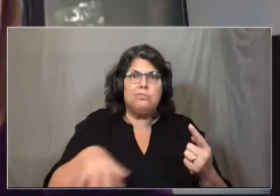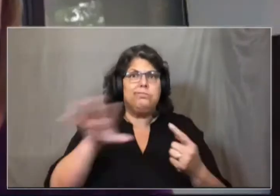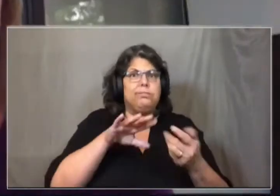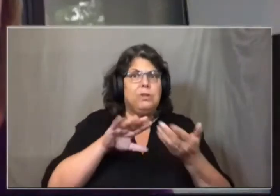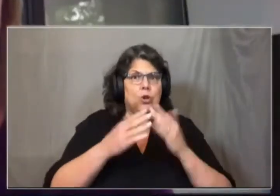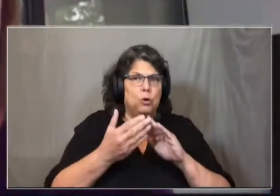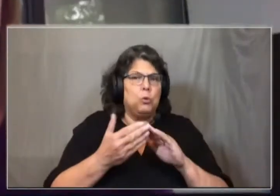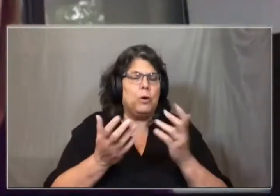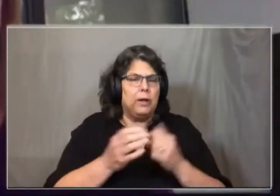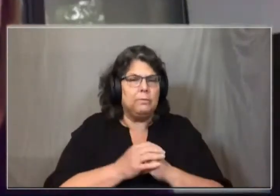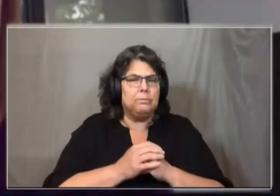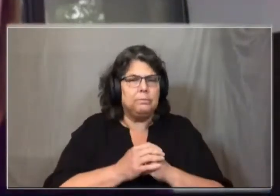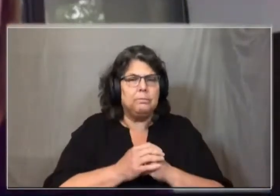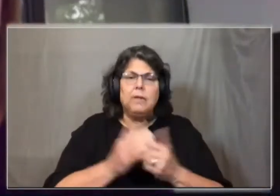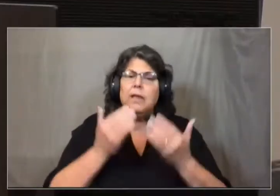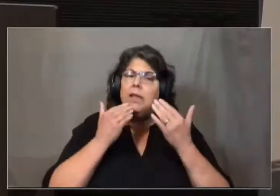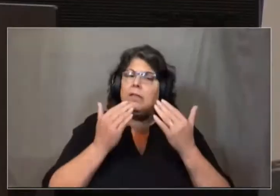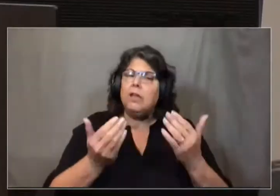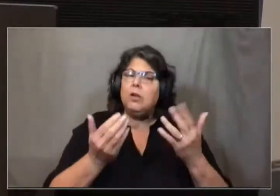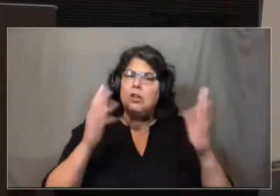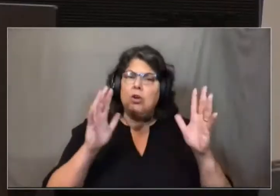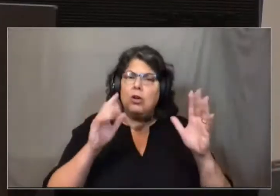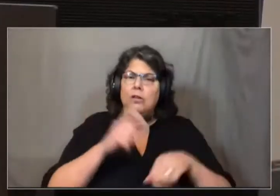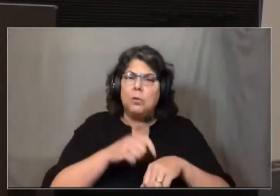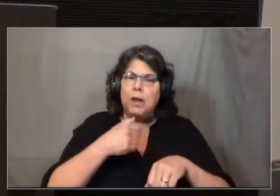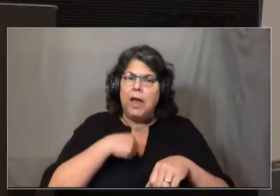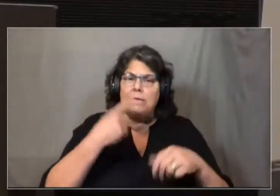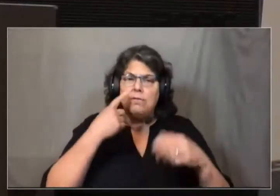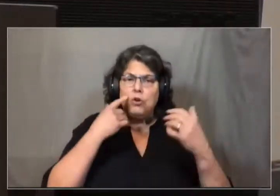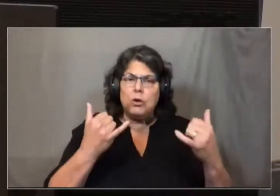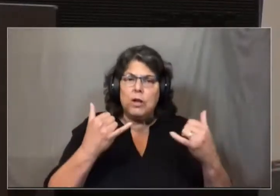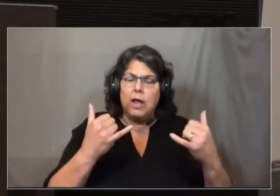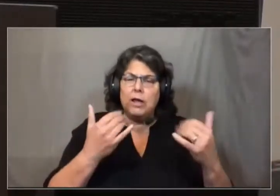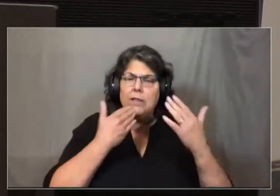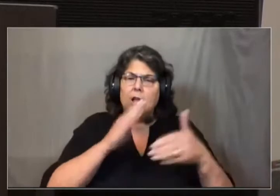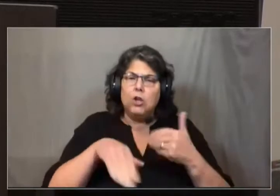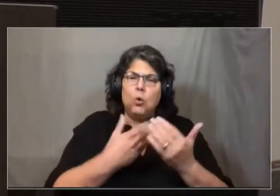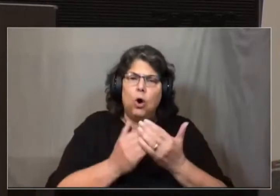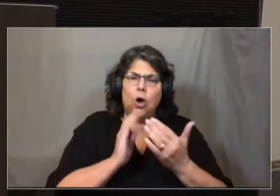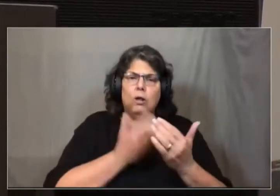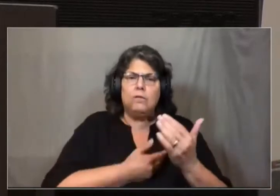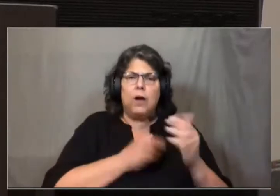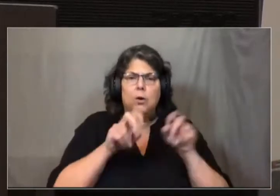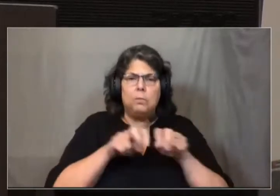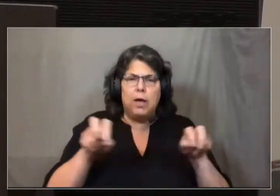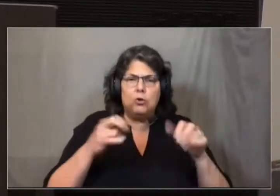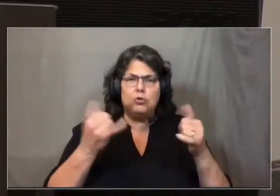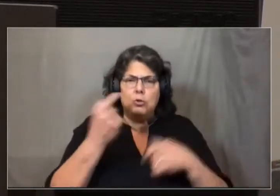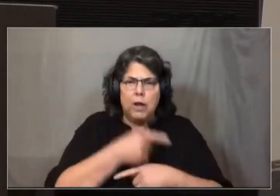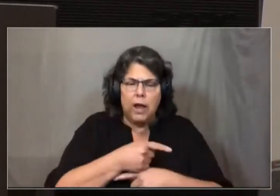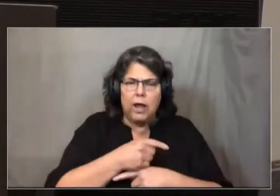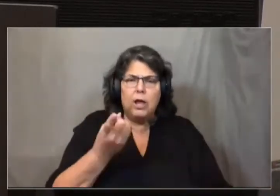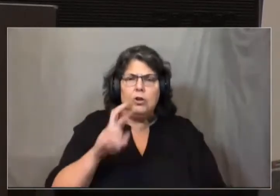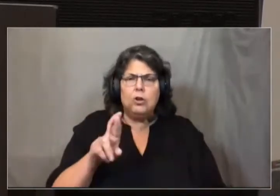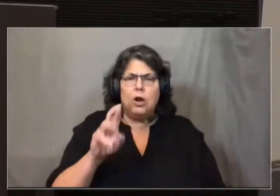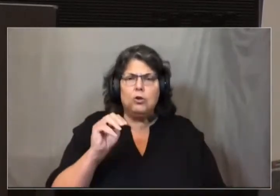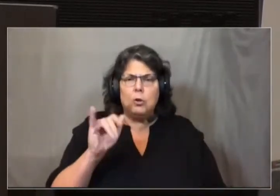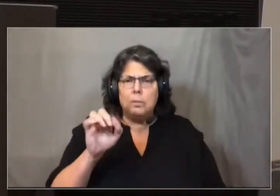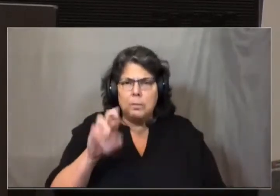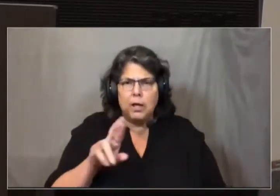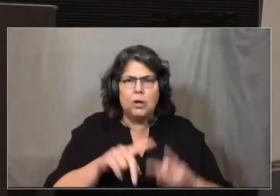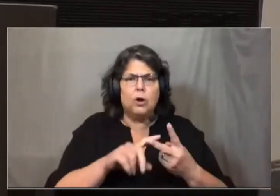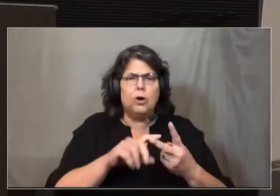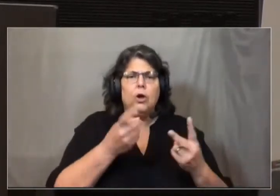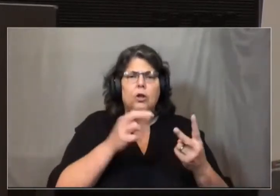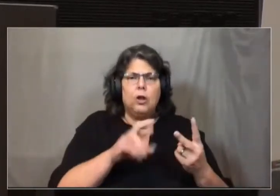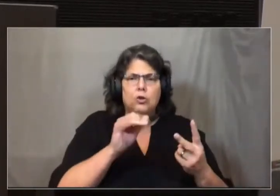Thank you. That's all the time we have for today. I just want to thank all of our guests today, Dr. Janine Miller, Dr. Andy Coren, Barbara Moed, our